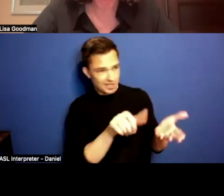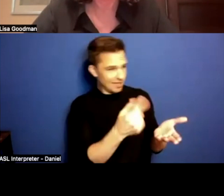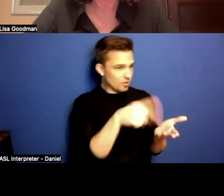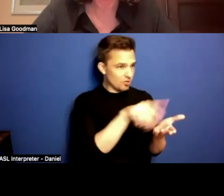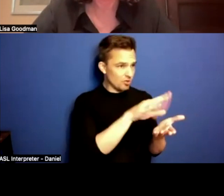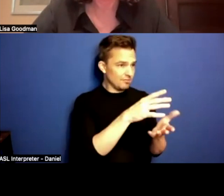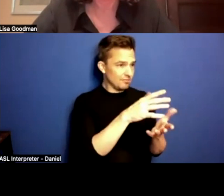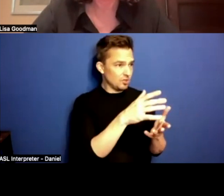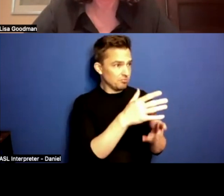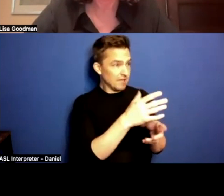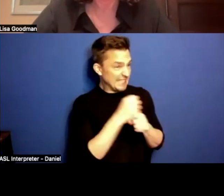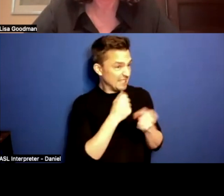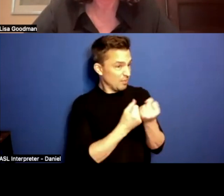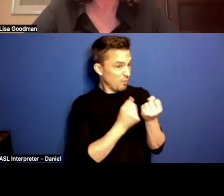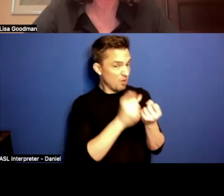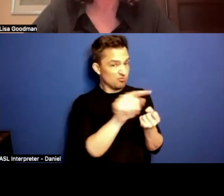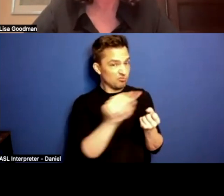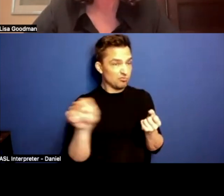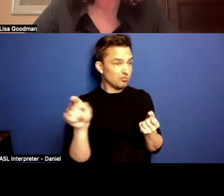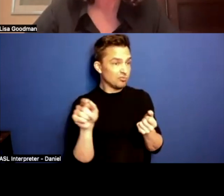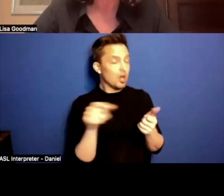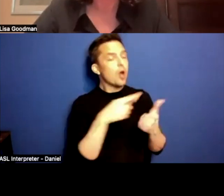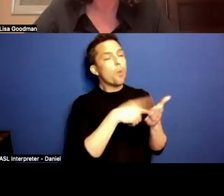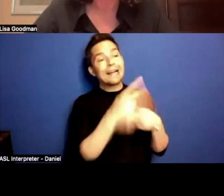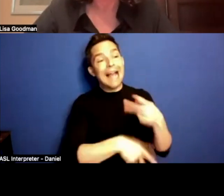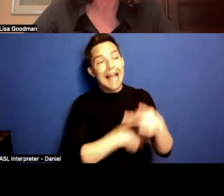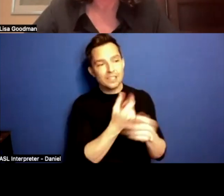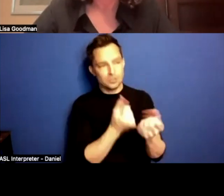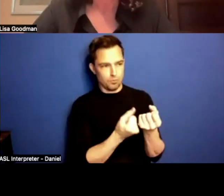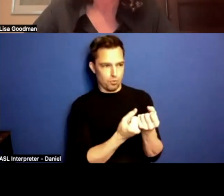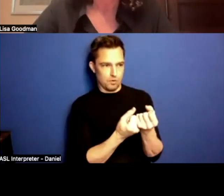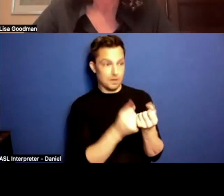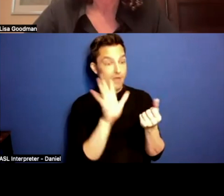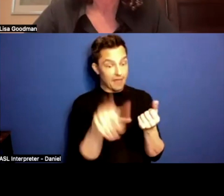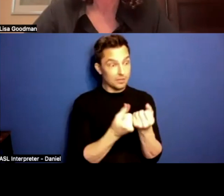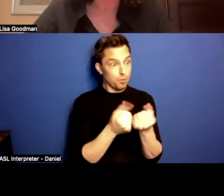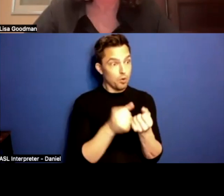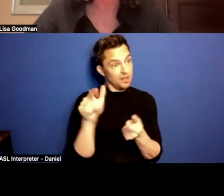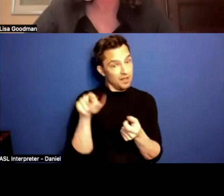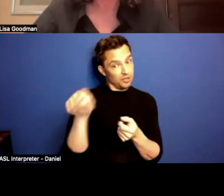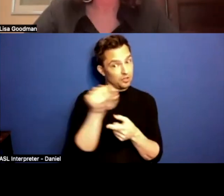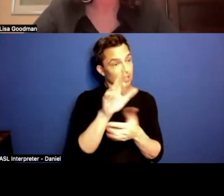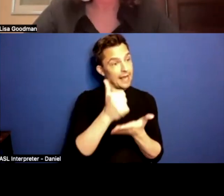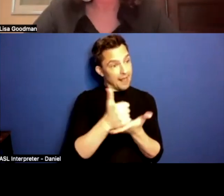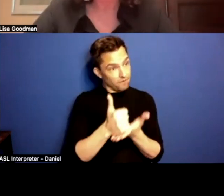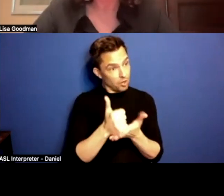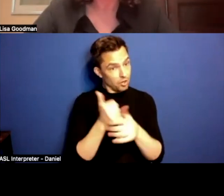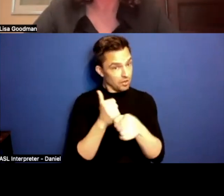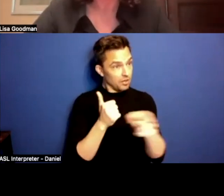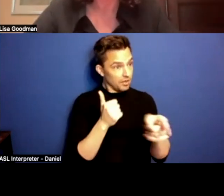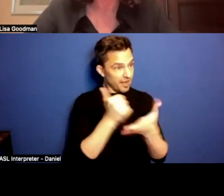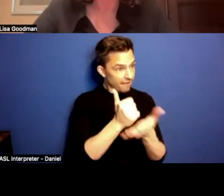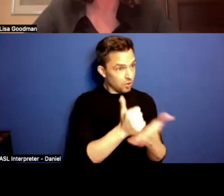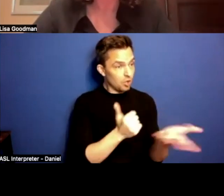getting support from? And then we want to know what kind of support is it? And is that support helpful? Because I also think that people have people in their